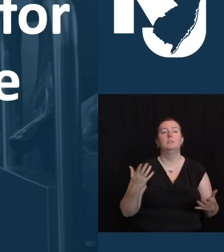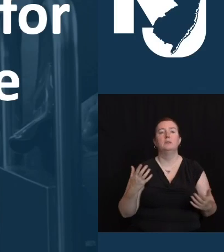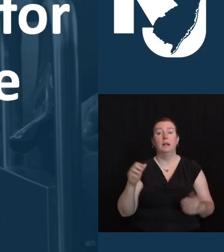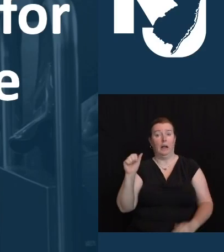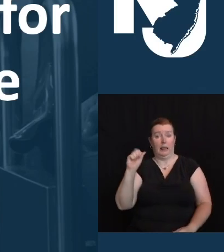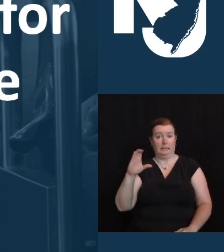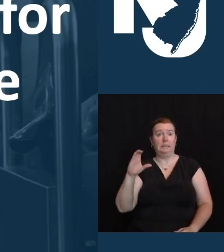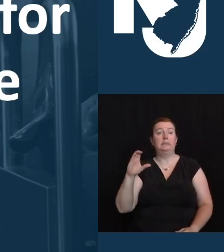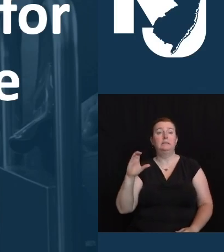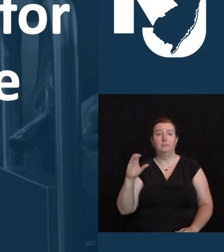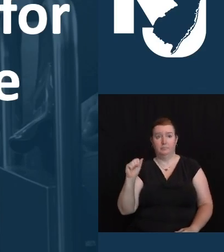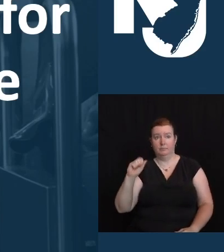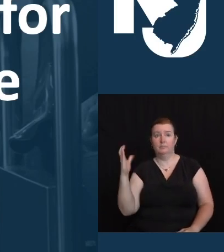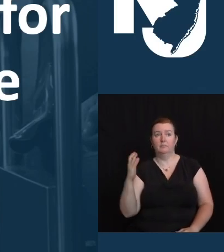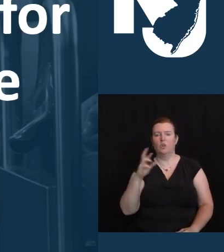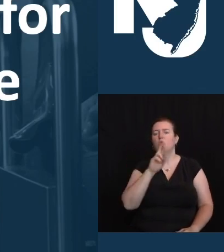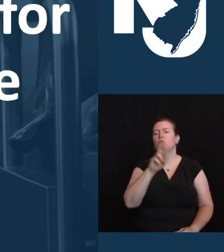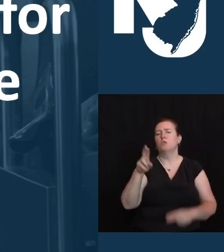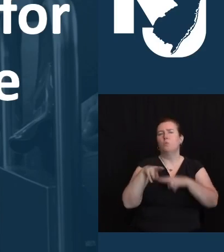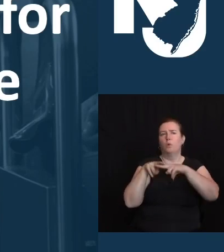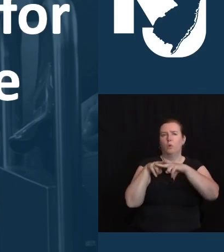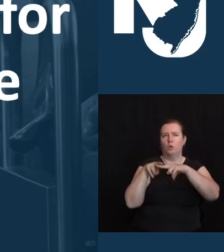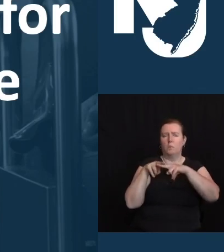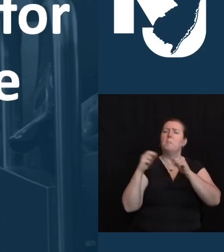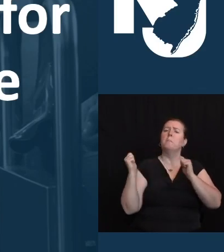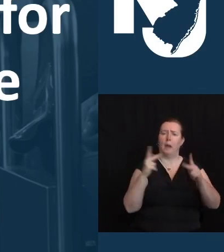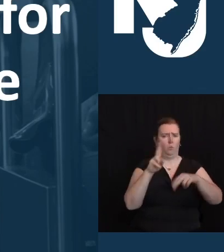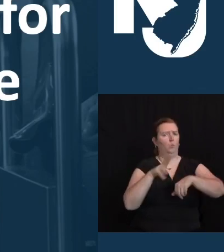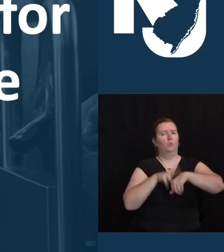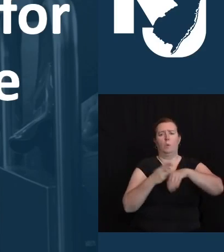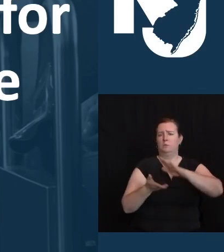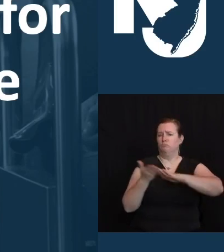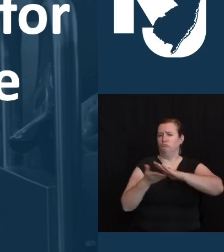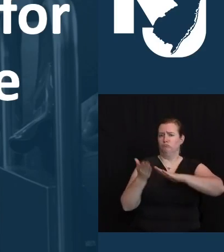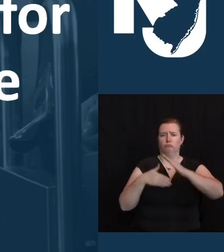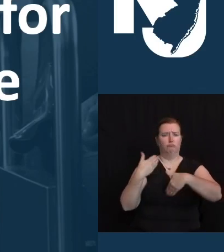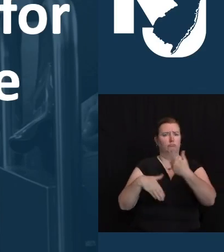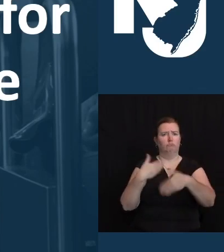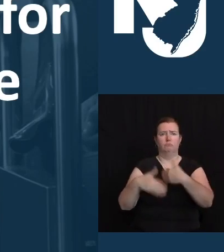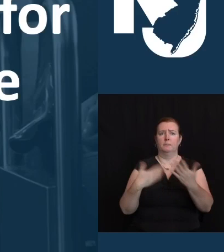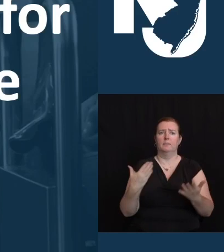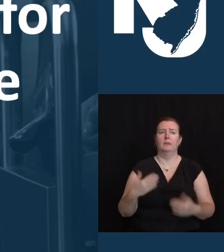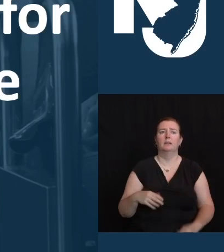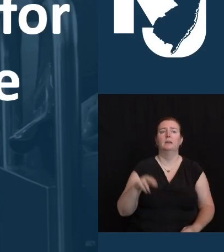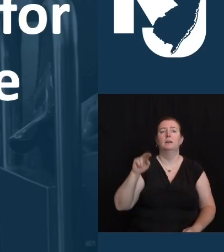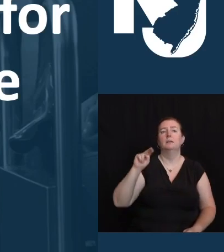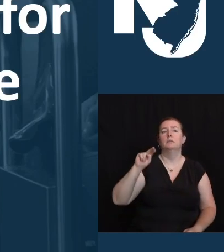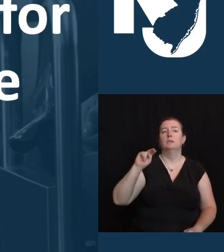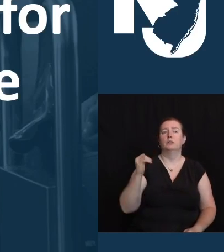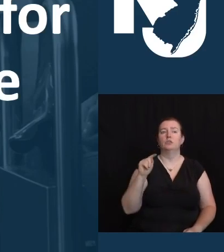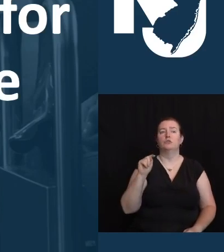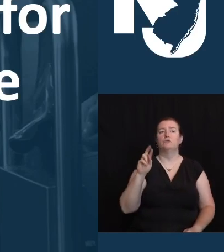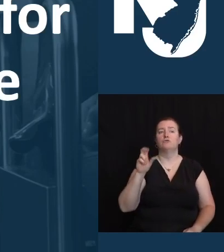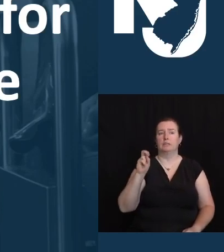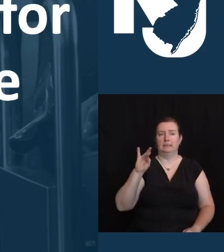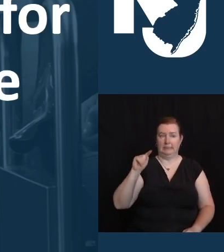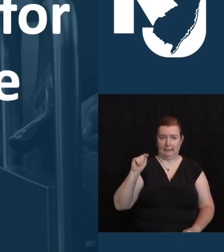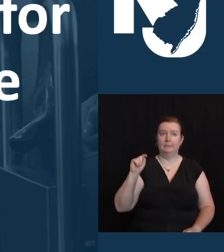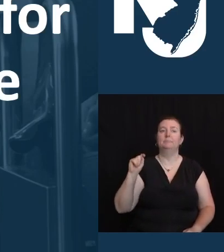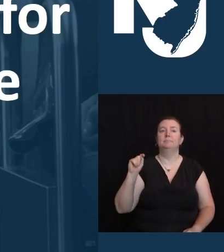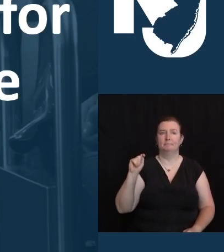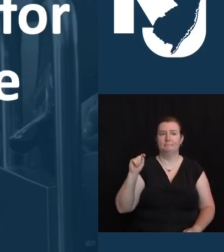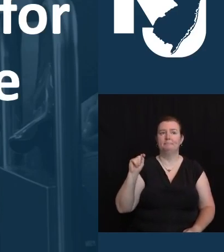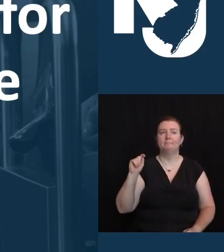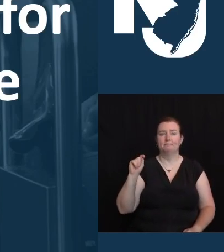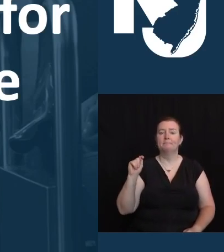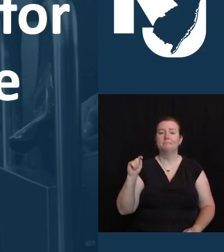regular service as of this morning. And by the way, NJ Transit is cross-honoring a whole range of organizations